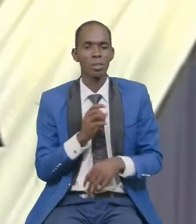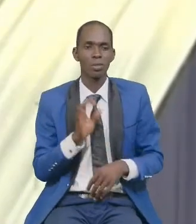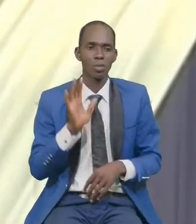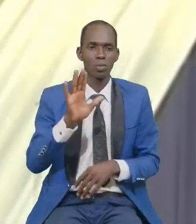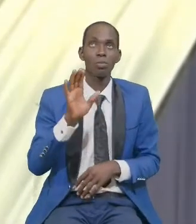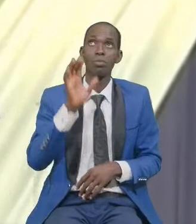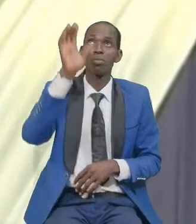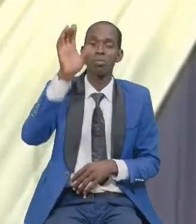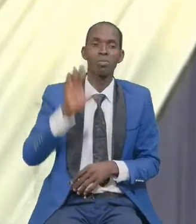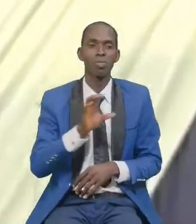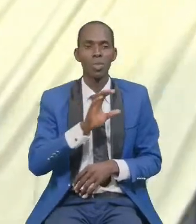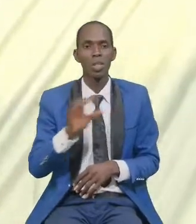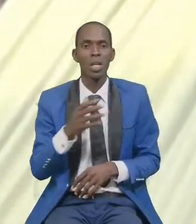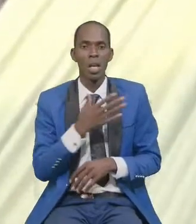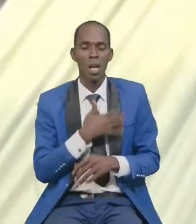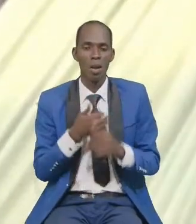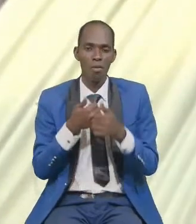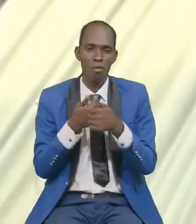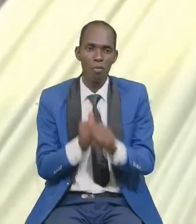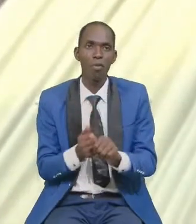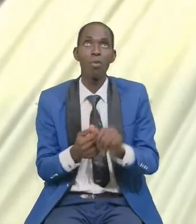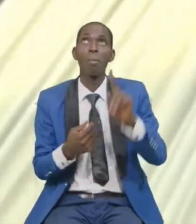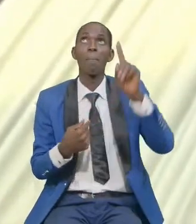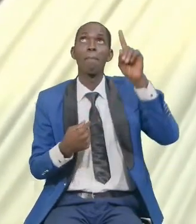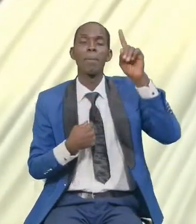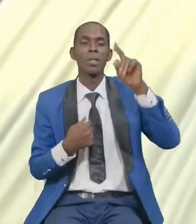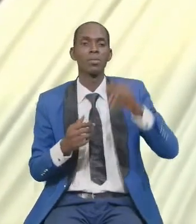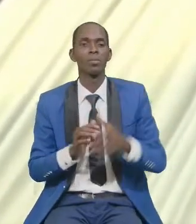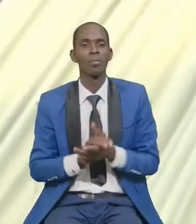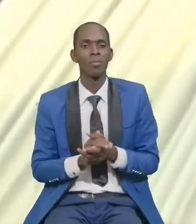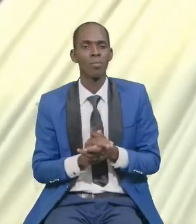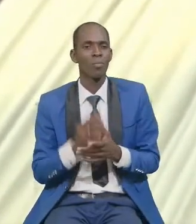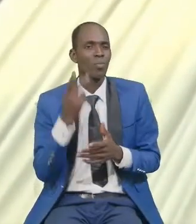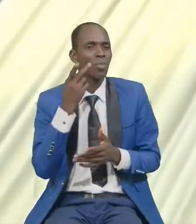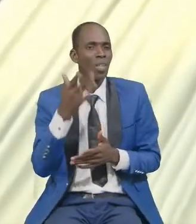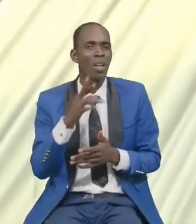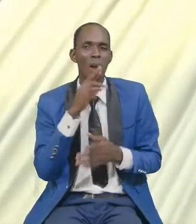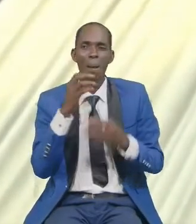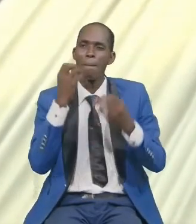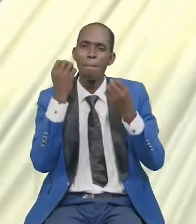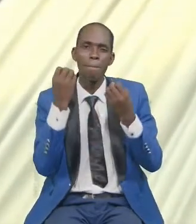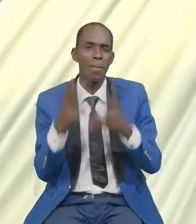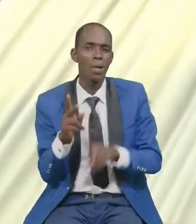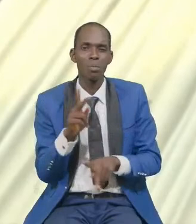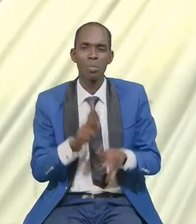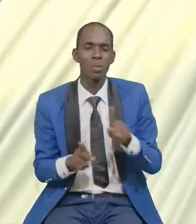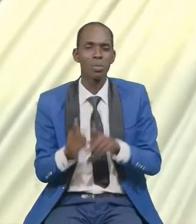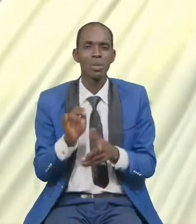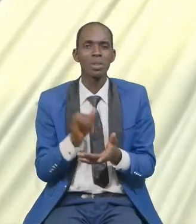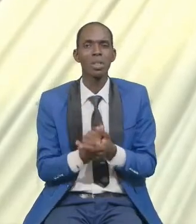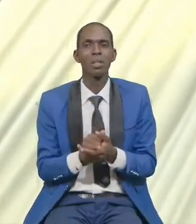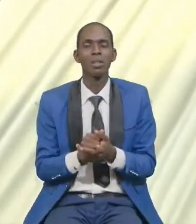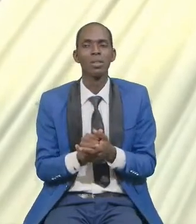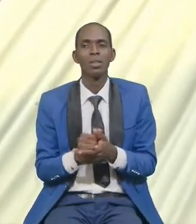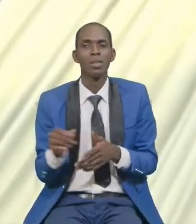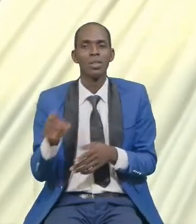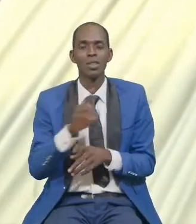cross and follow me. You know, there are many people that they talk